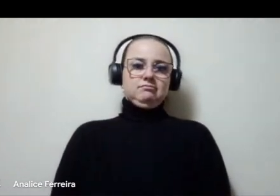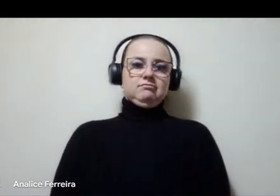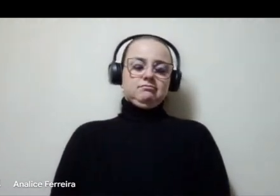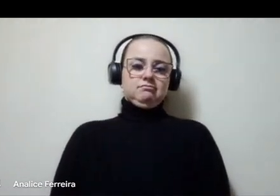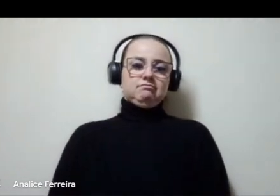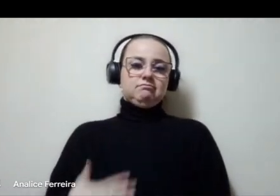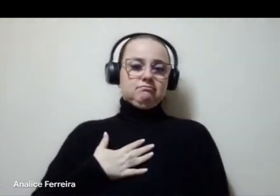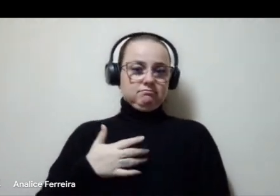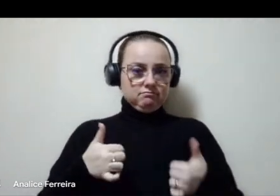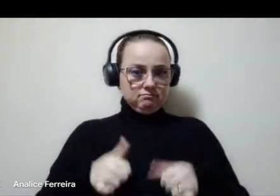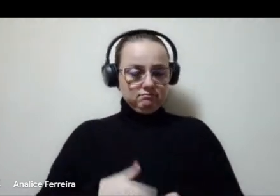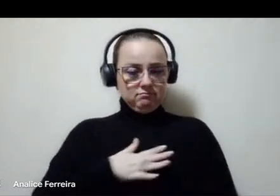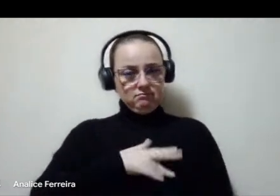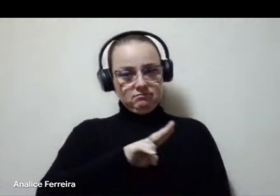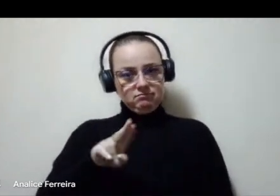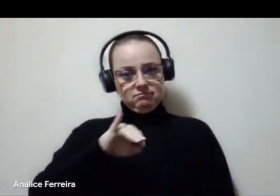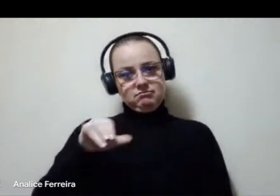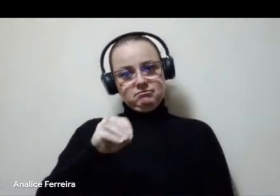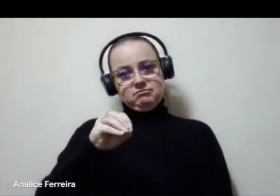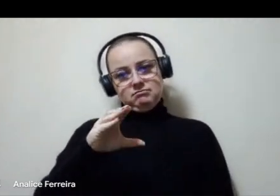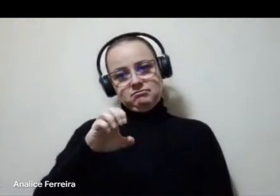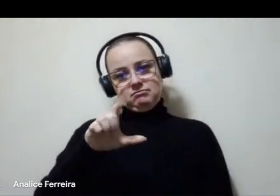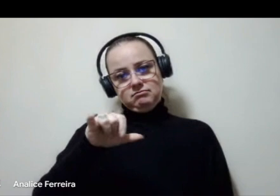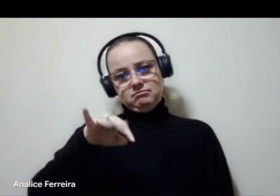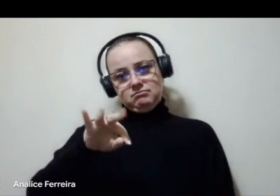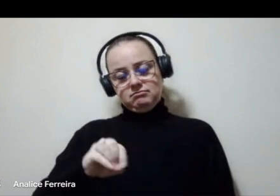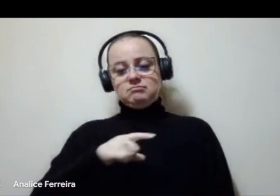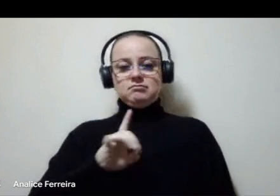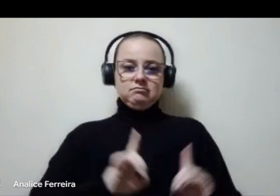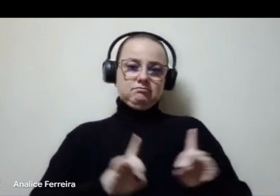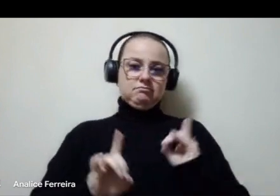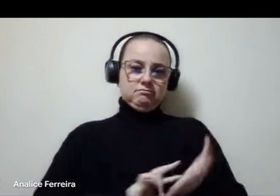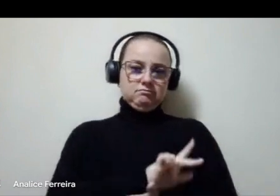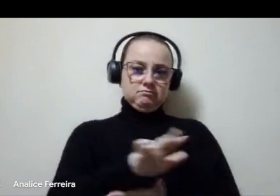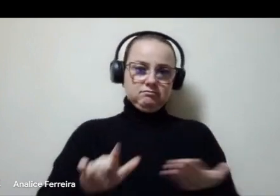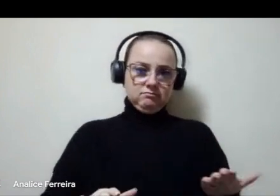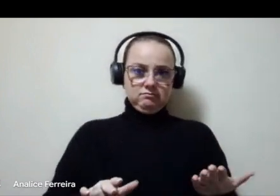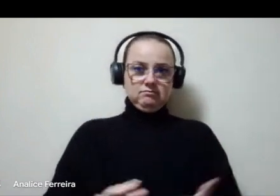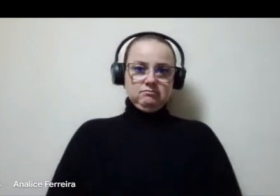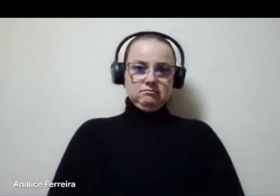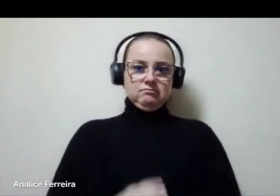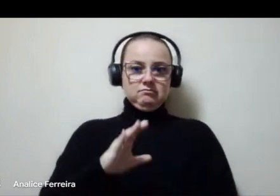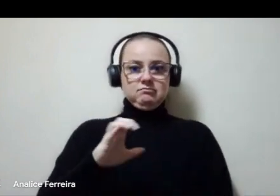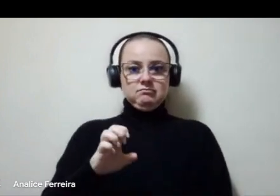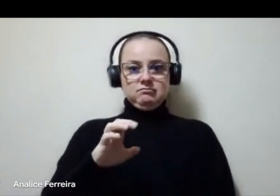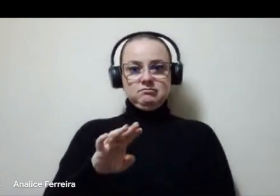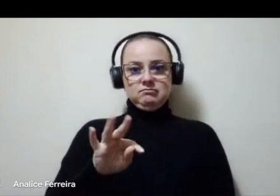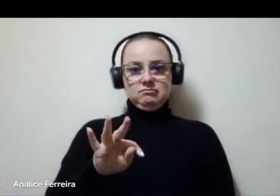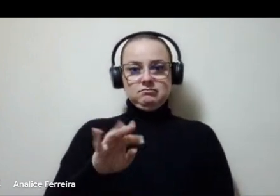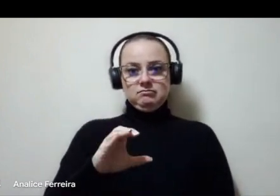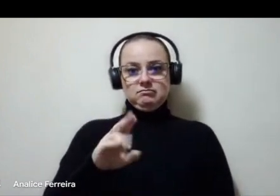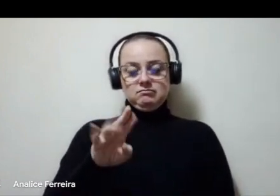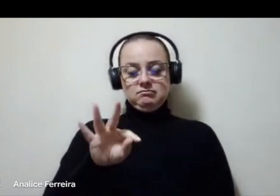My name is Jocelyte, and I am in the Coordination of Diversities of the Secult, of the Secretariat Extraordinary